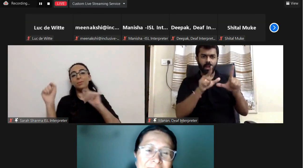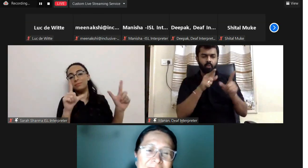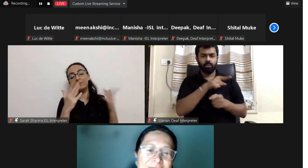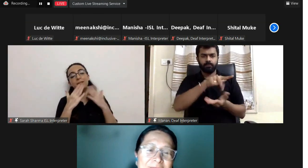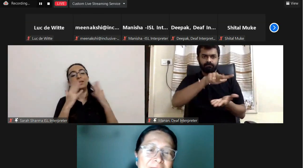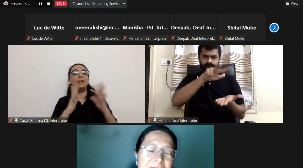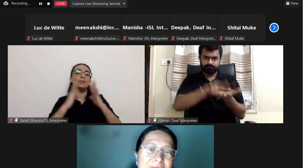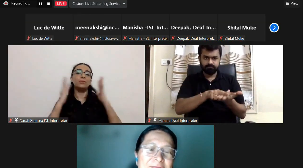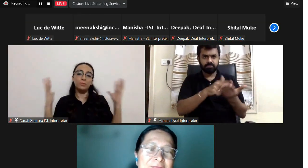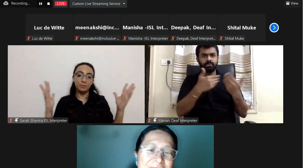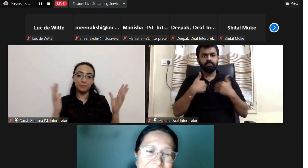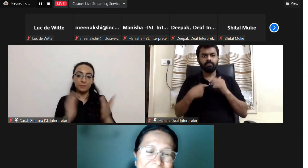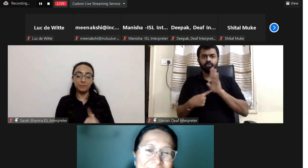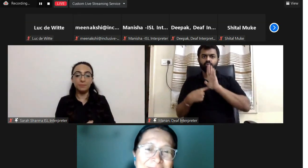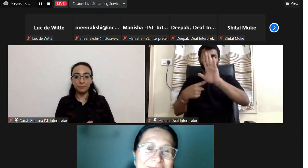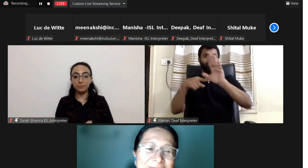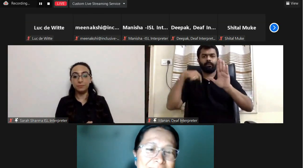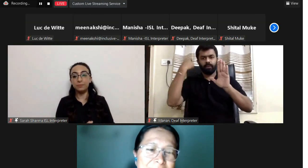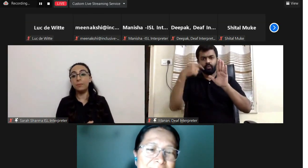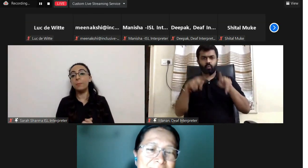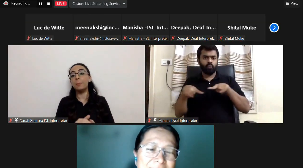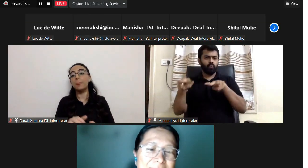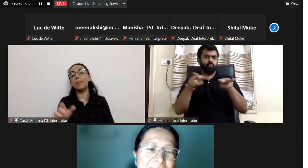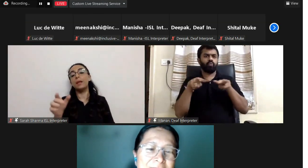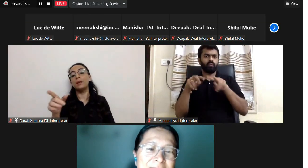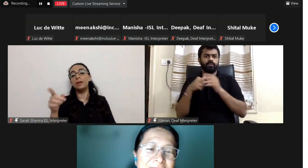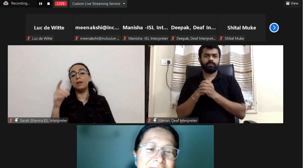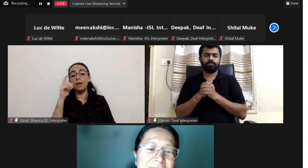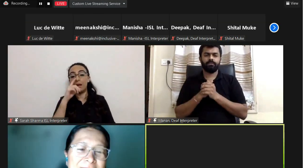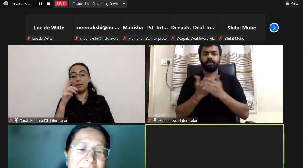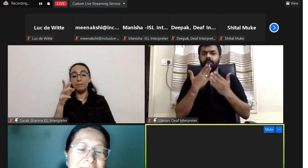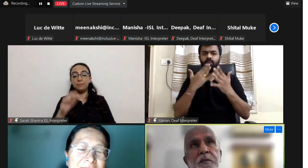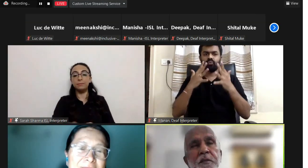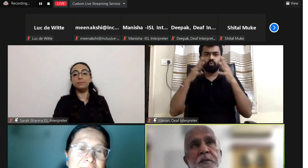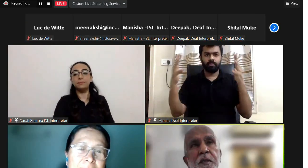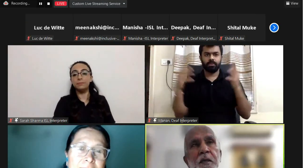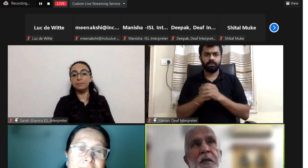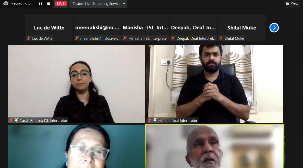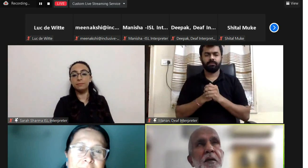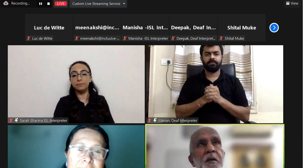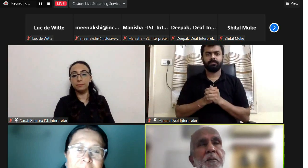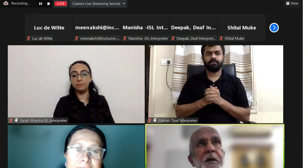Thank you to everyone. Luke, Sabuni,